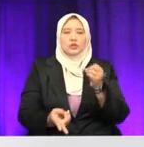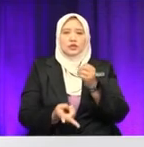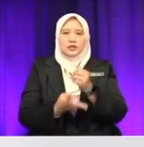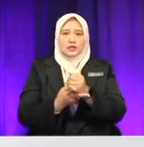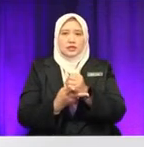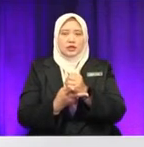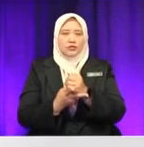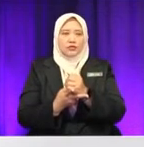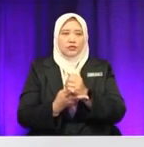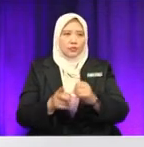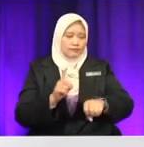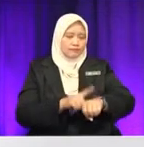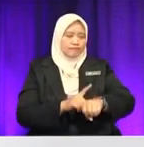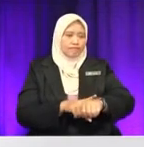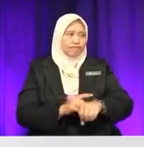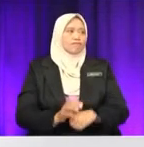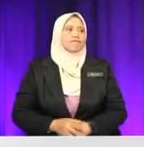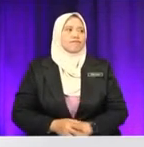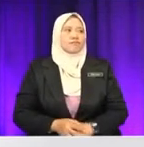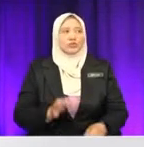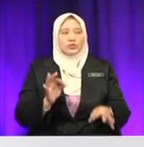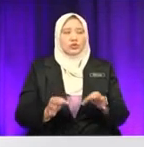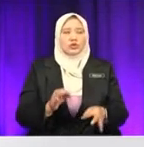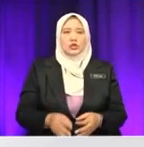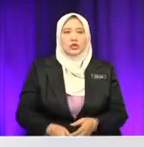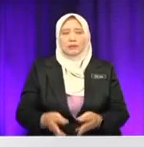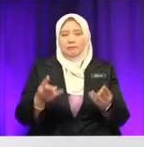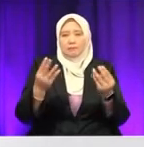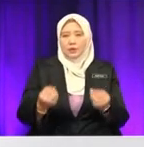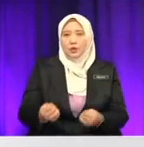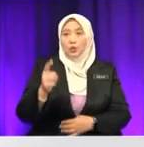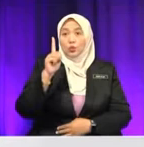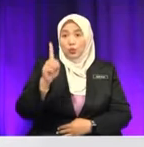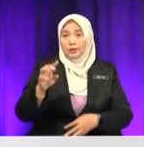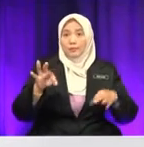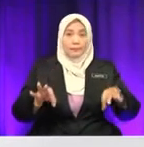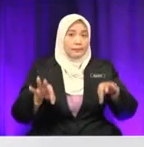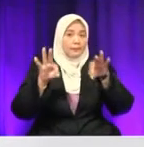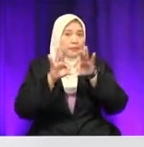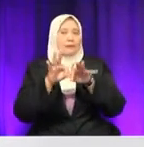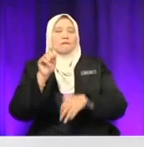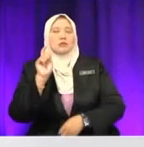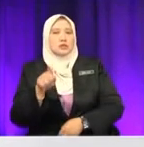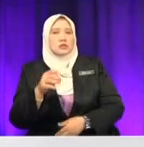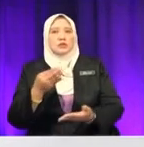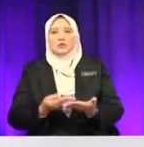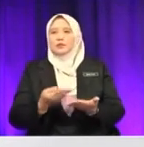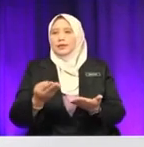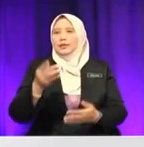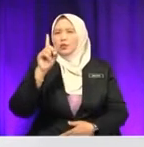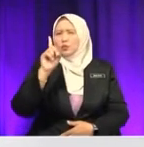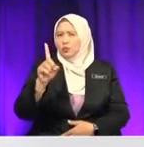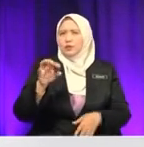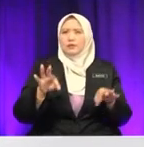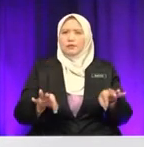when you look at the word one advantage, do not give me more than one because it clearly shows that you are not focused. All right, now,